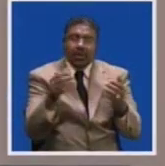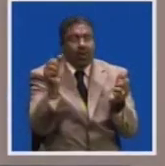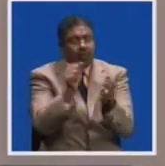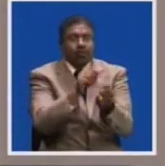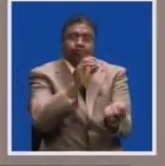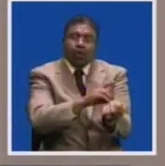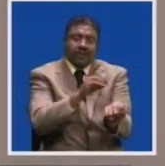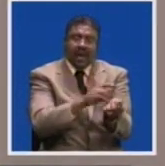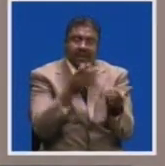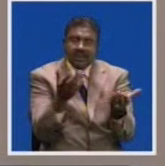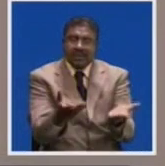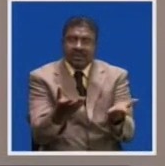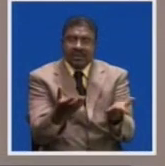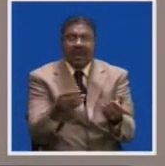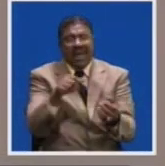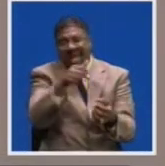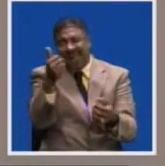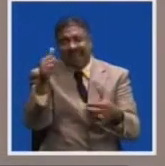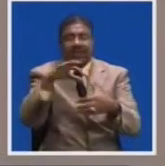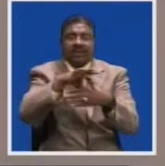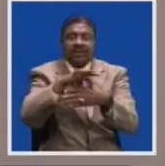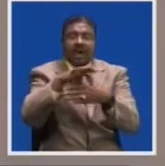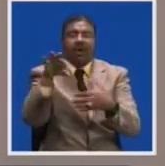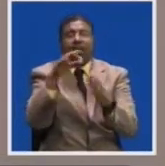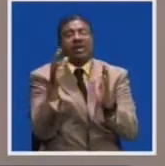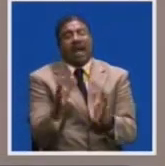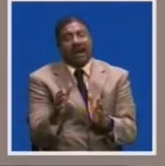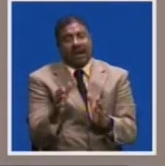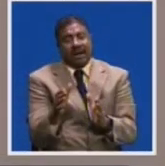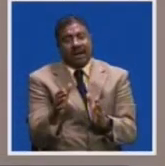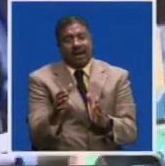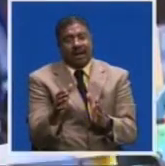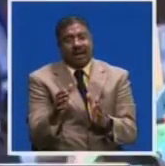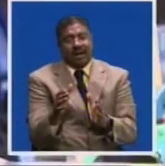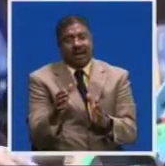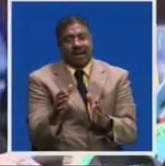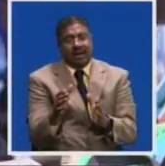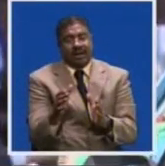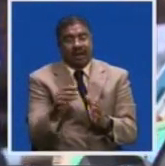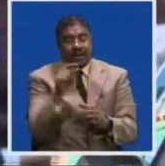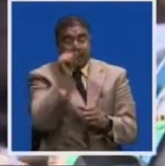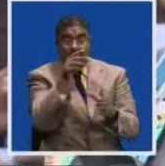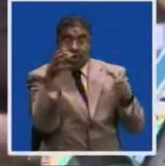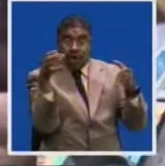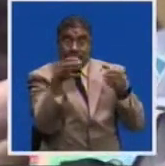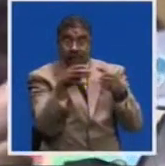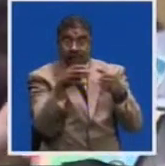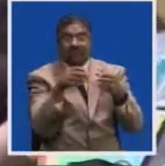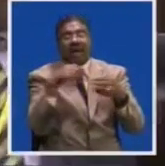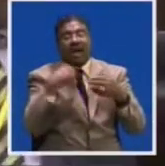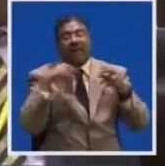providers and relevant stakeholders on the need to take charge. The conference is being held under the